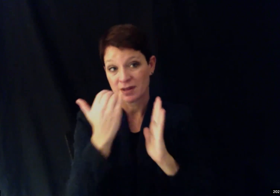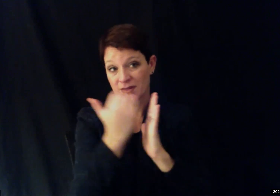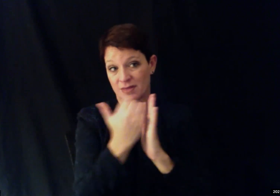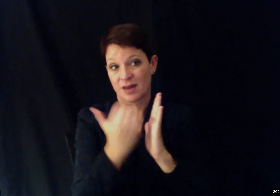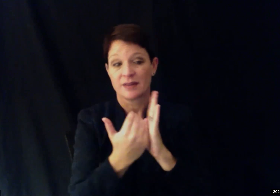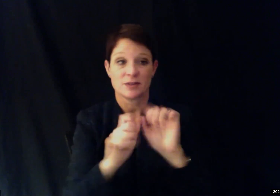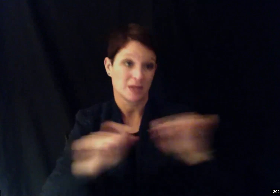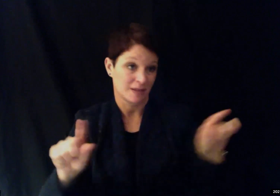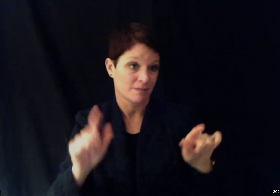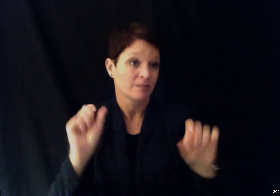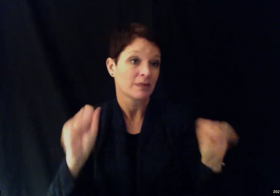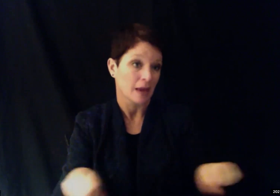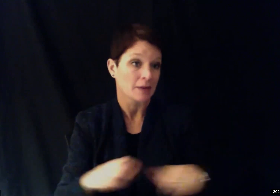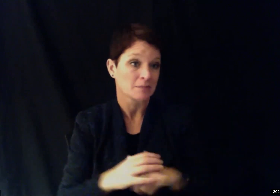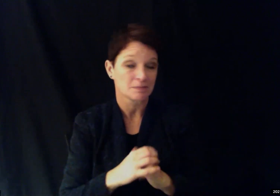that list